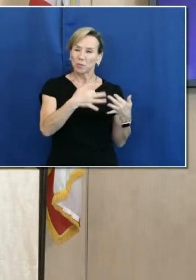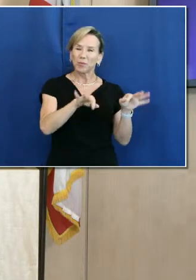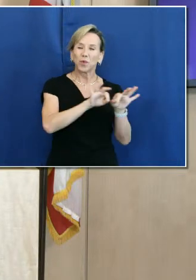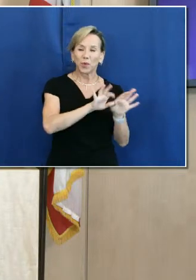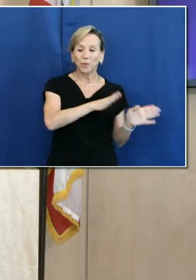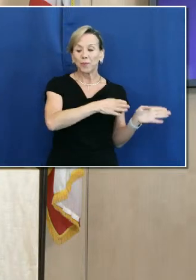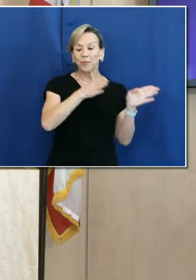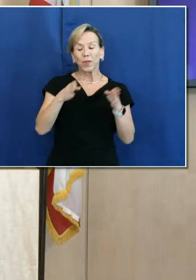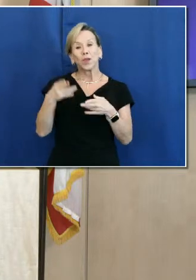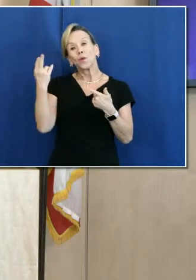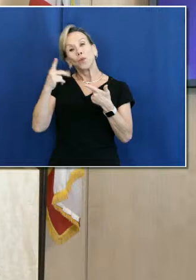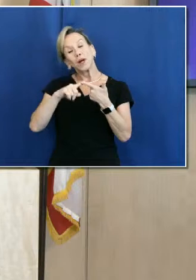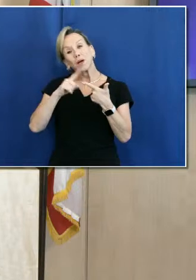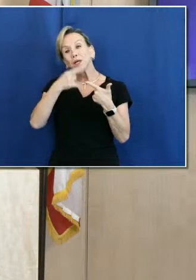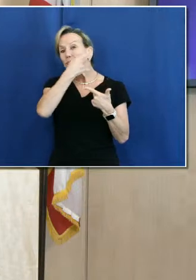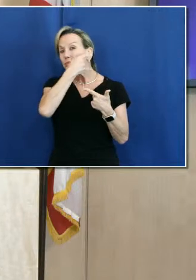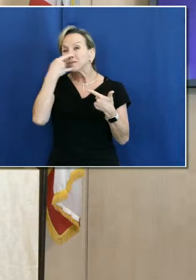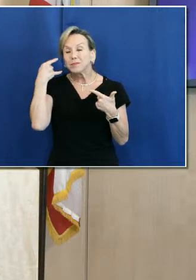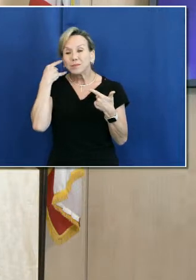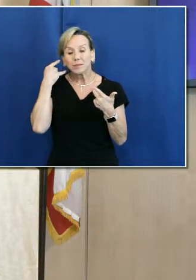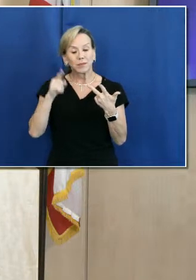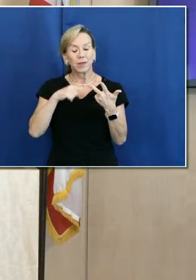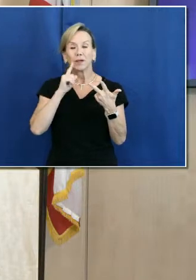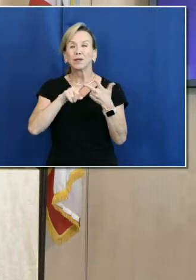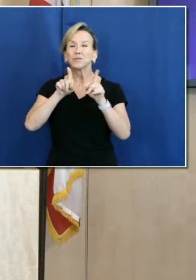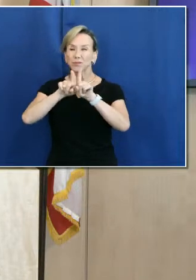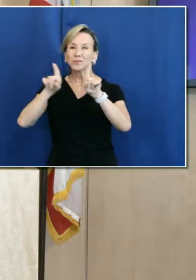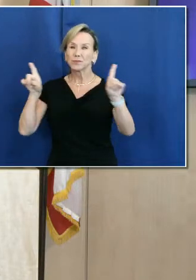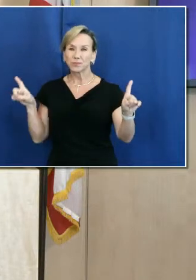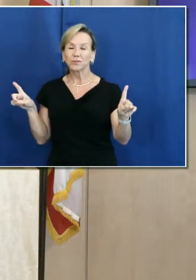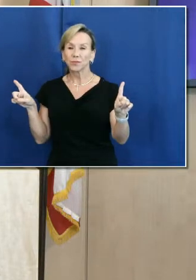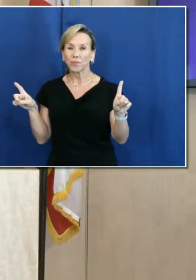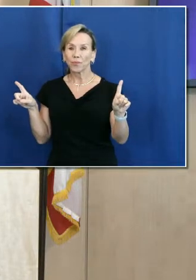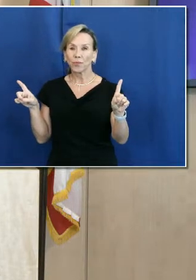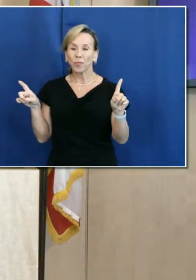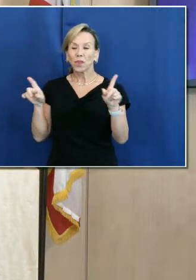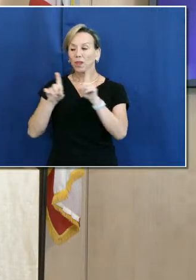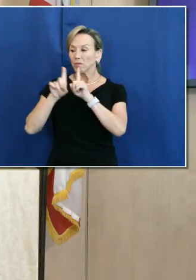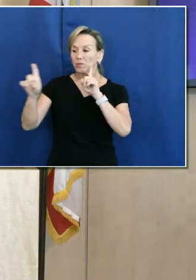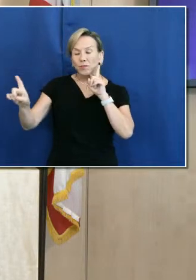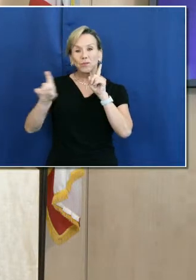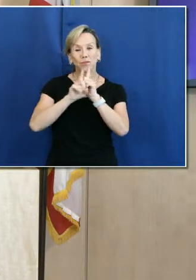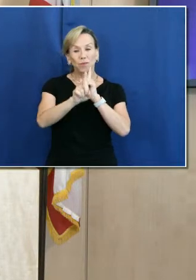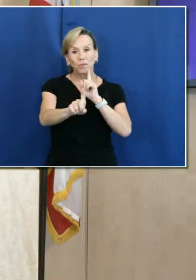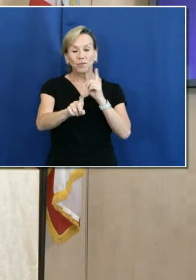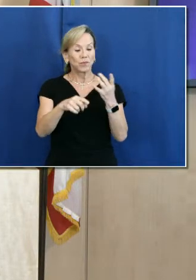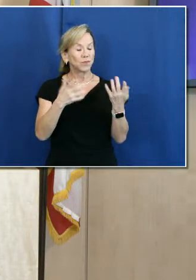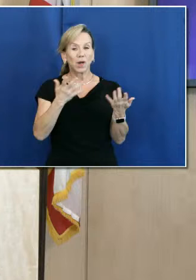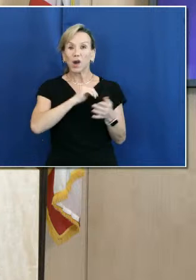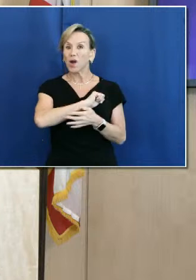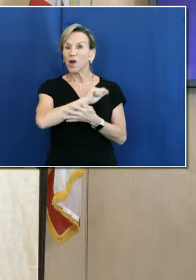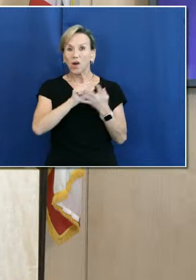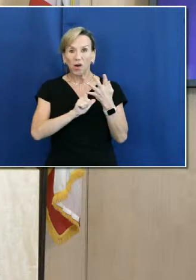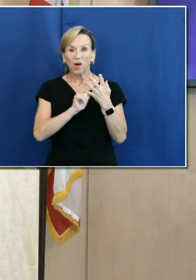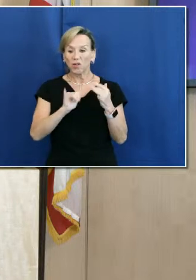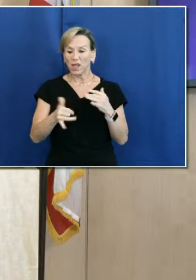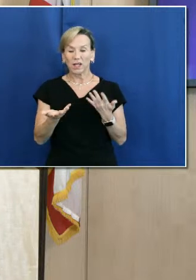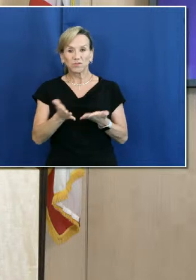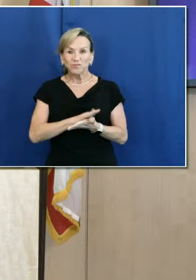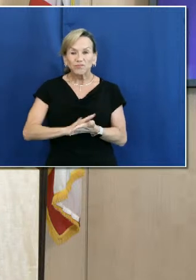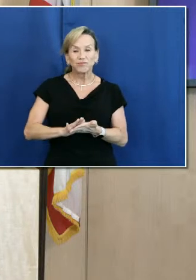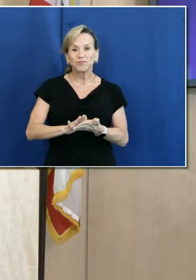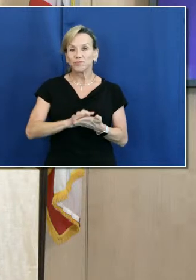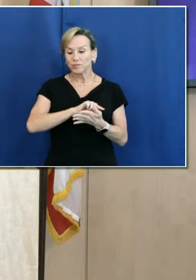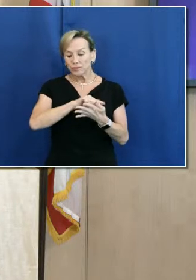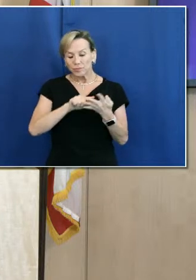facial coverings, social distancing, all of those strategies, hygiene and sanitation.